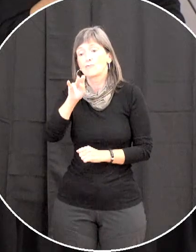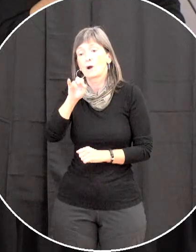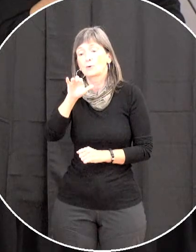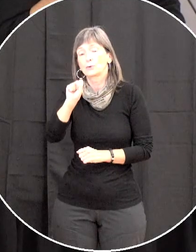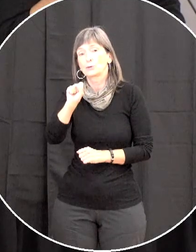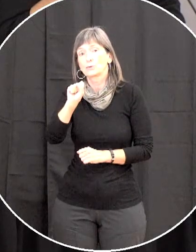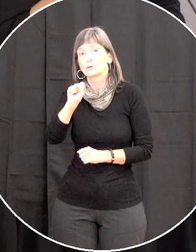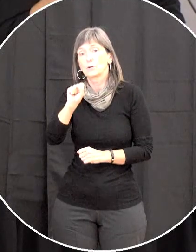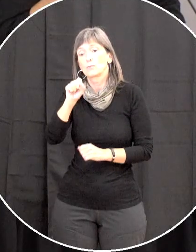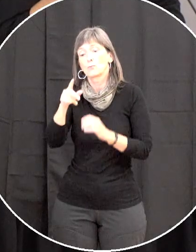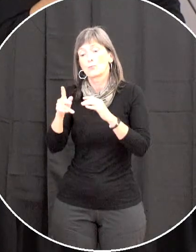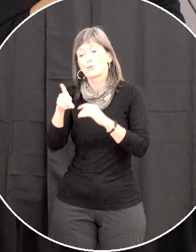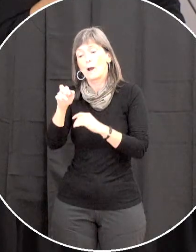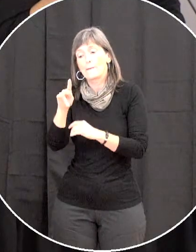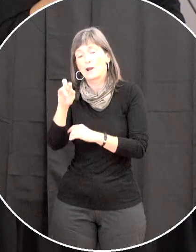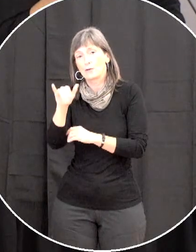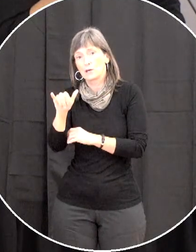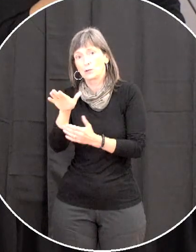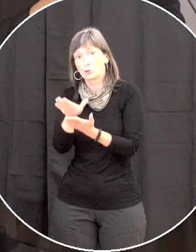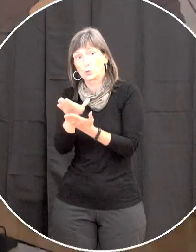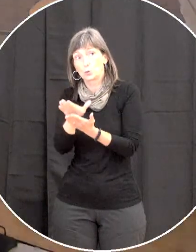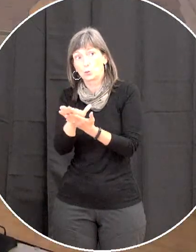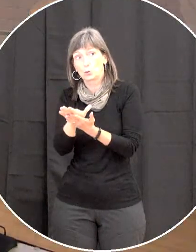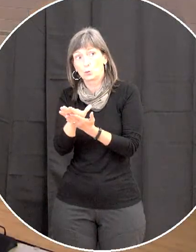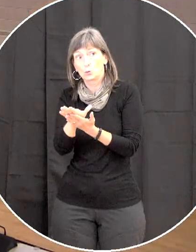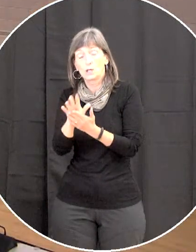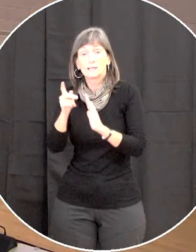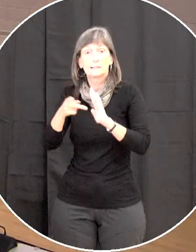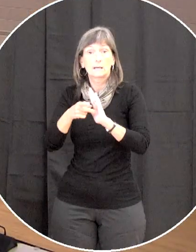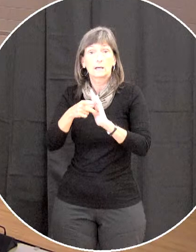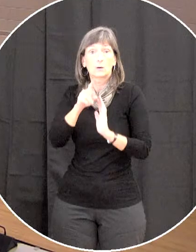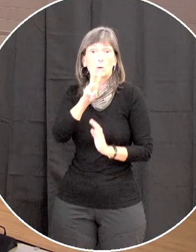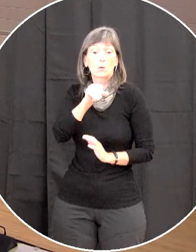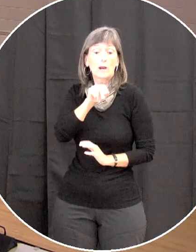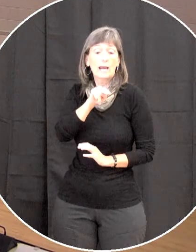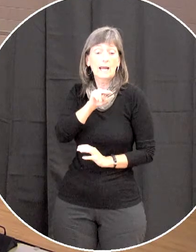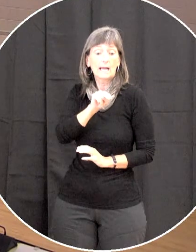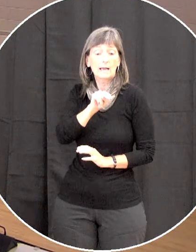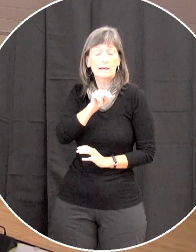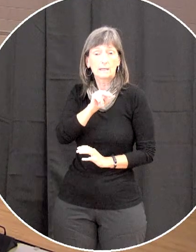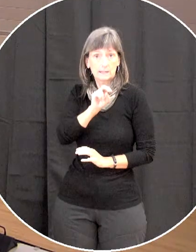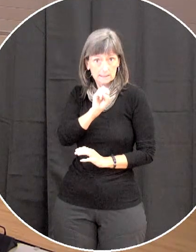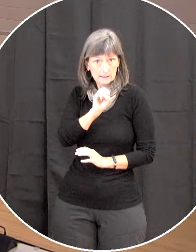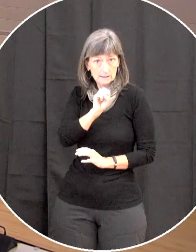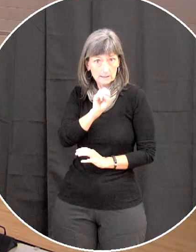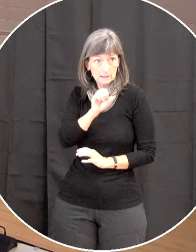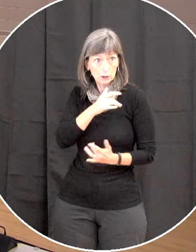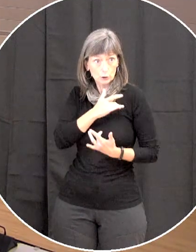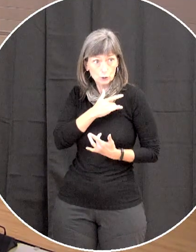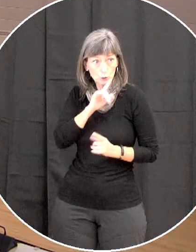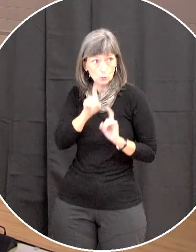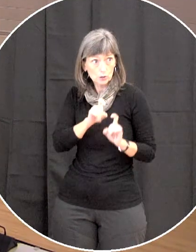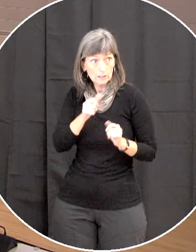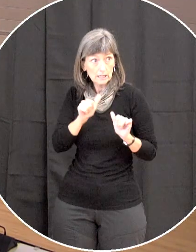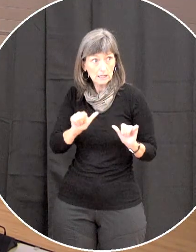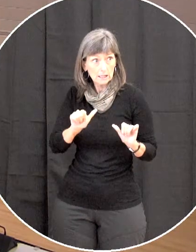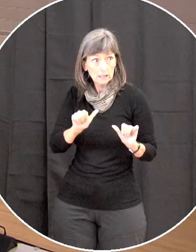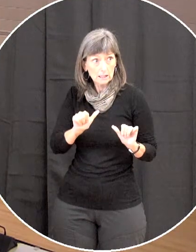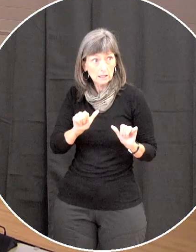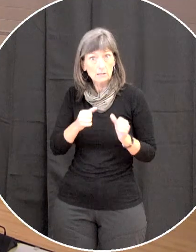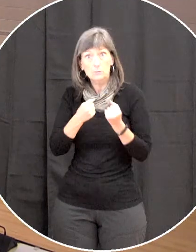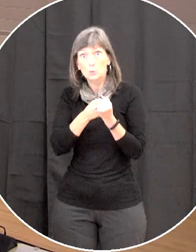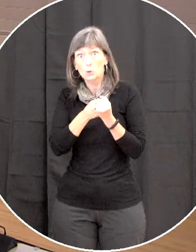and Operations Committee. So moved. Seconder, Wayne. Any questions or concerns? Hearing none, all in